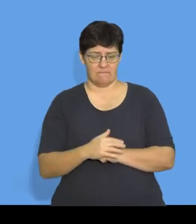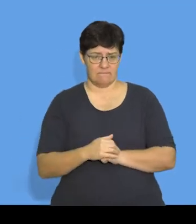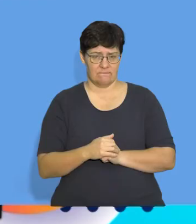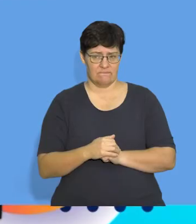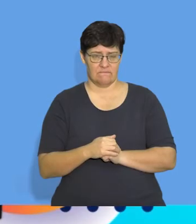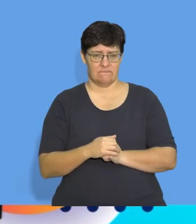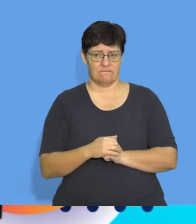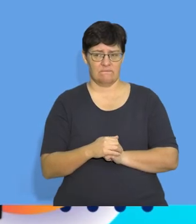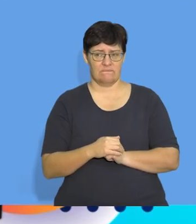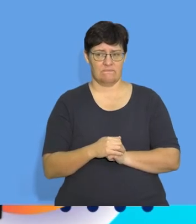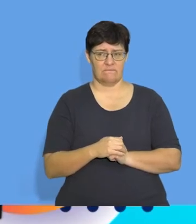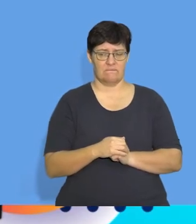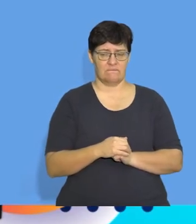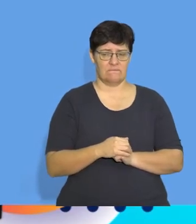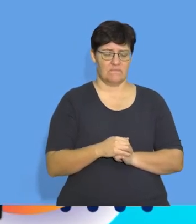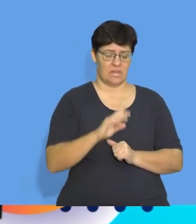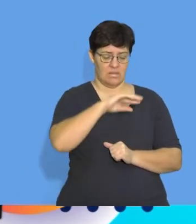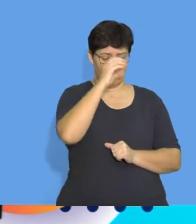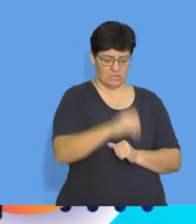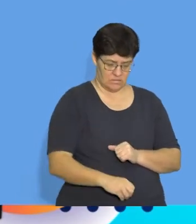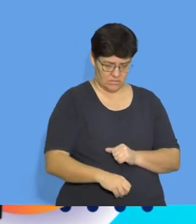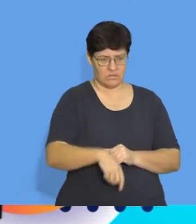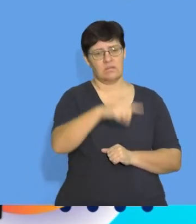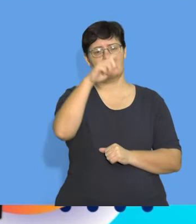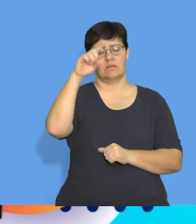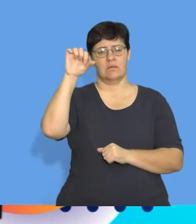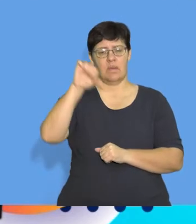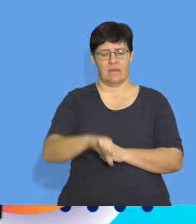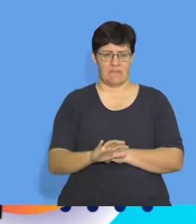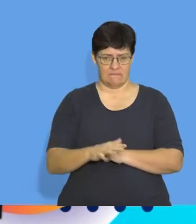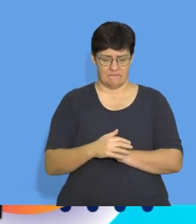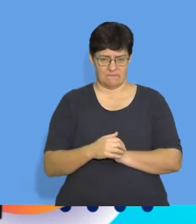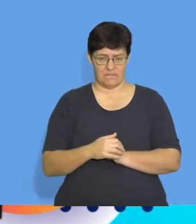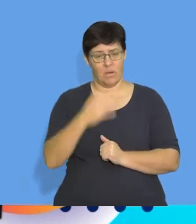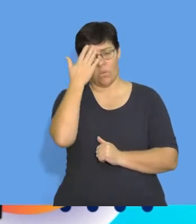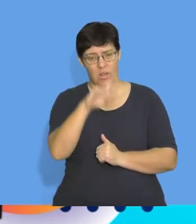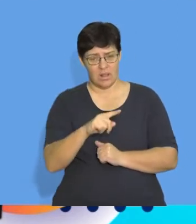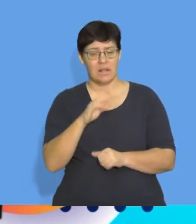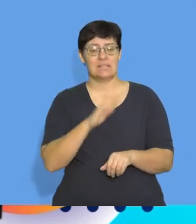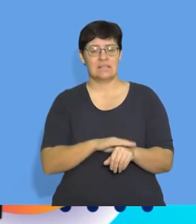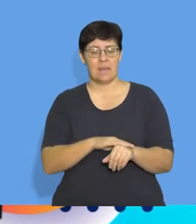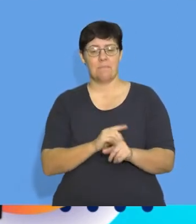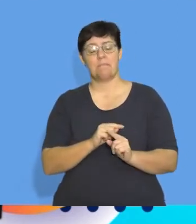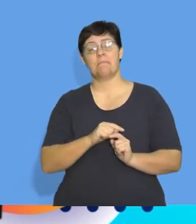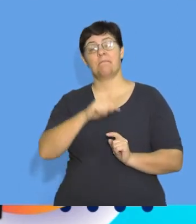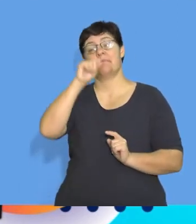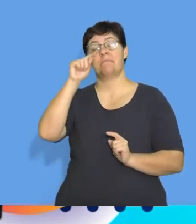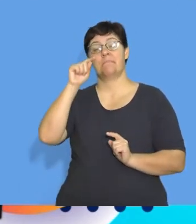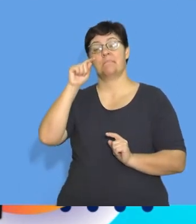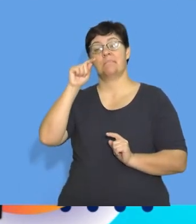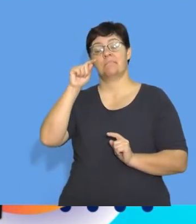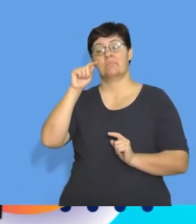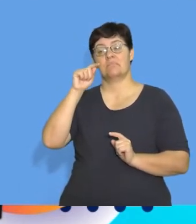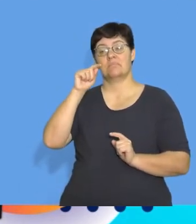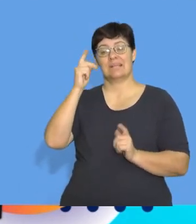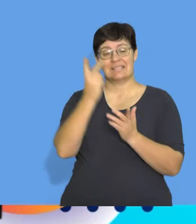gone up, it left at 5, at 1 second it's come back to 5. We know that the time it takes to get to the top of the motion is equal to the